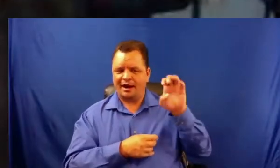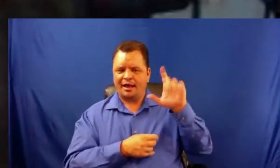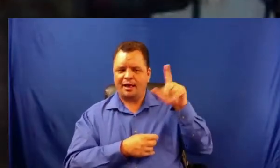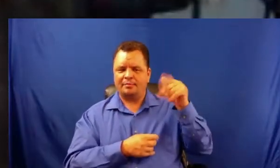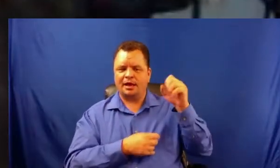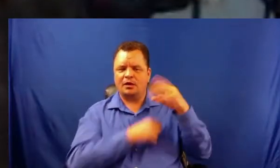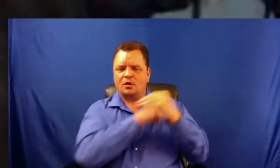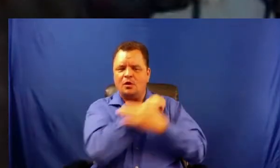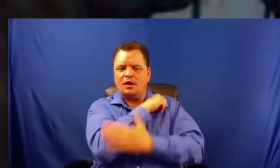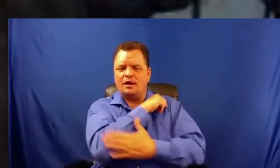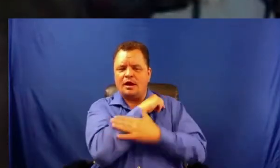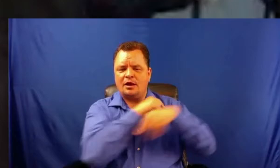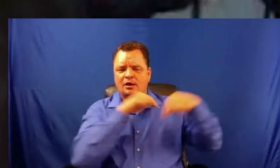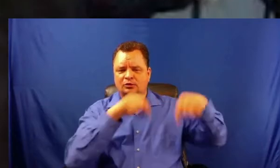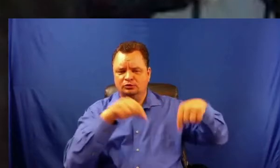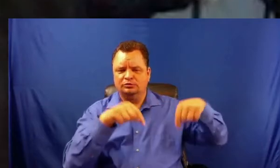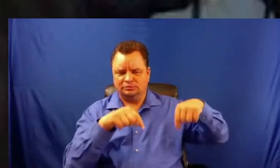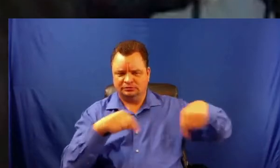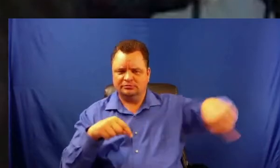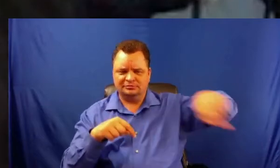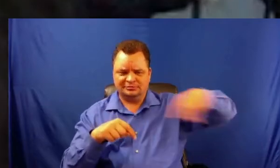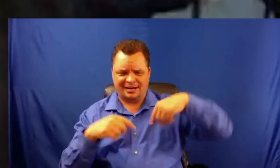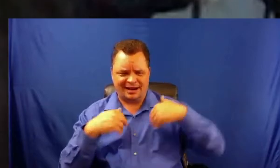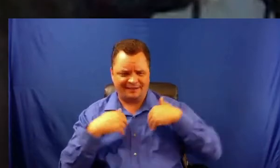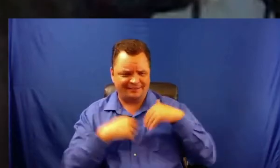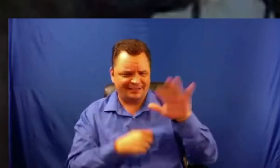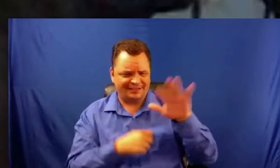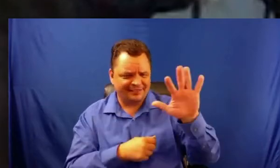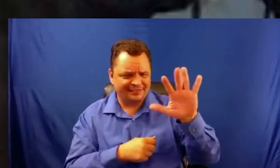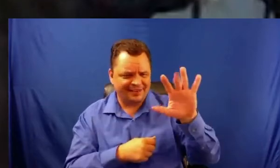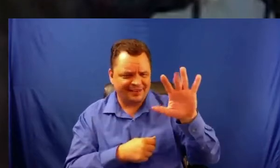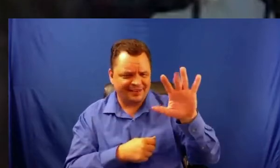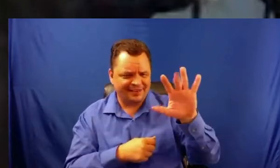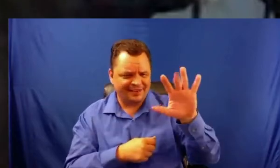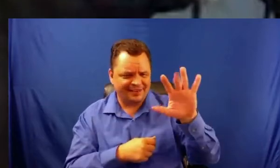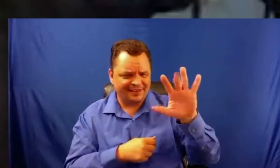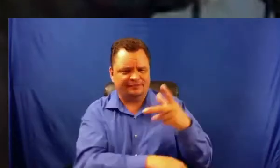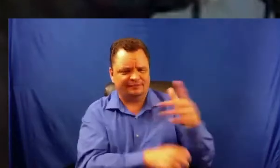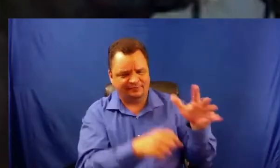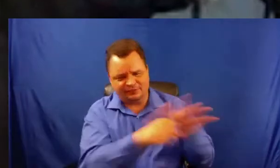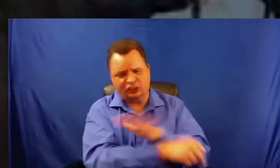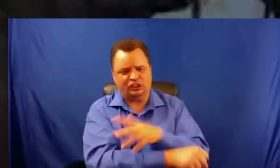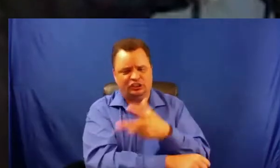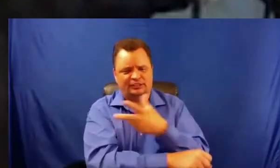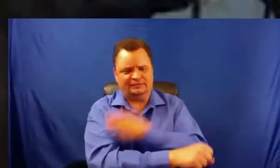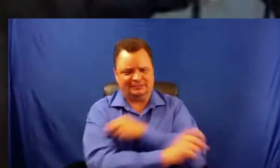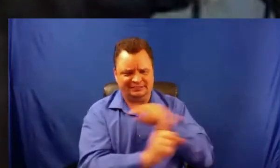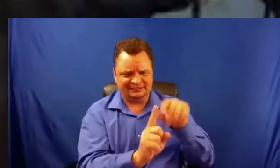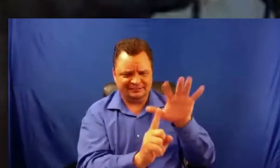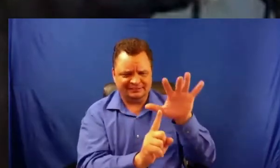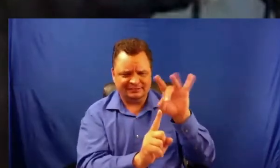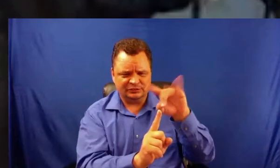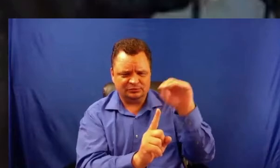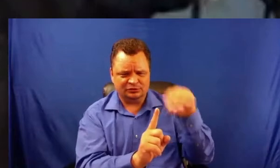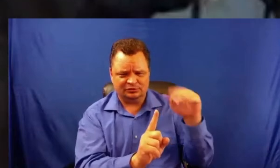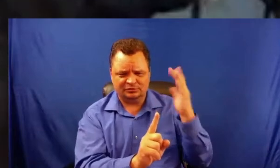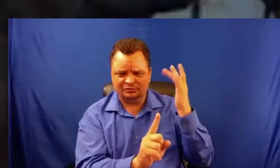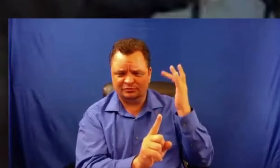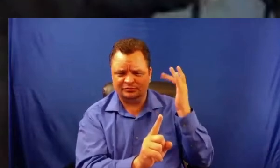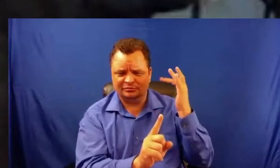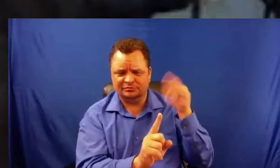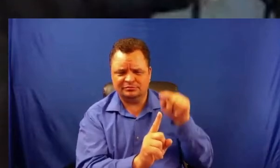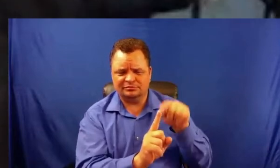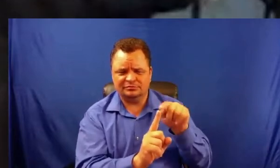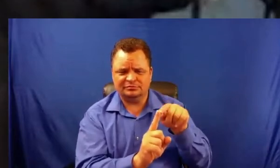vaccinated rate of 57% or 58, whatever this red dot reflects, then has a lower